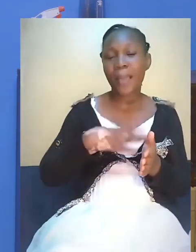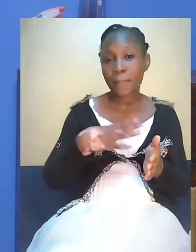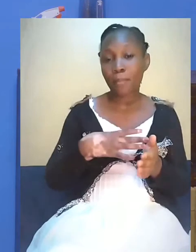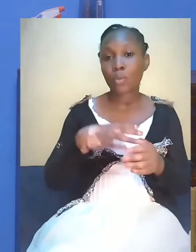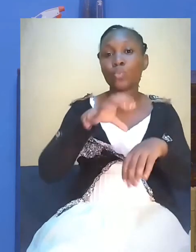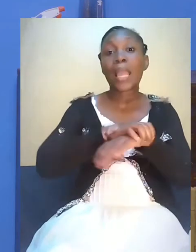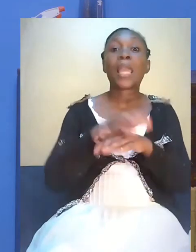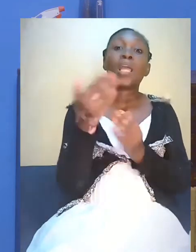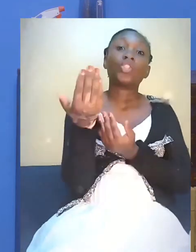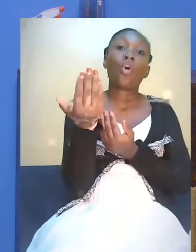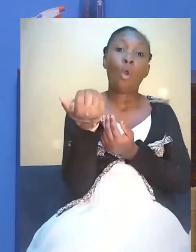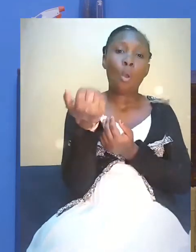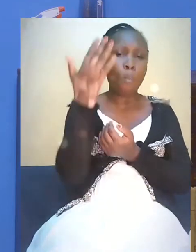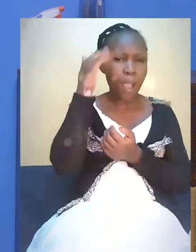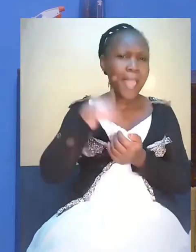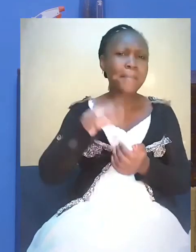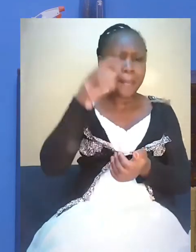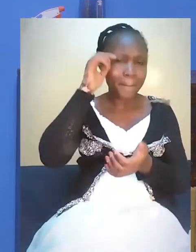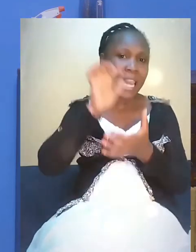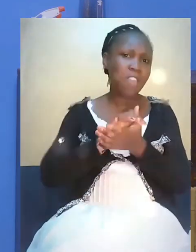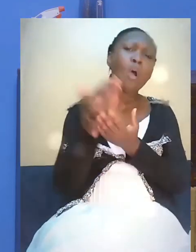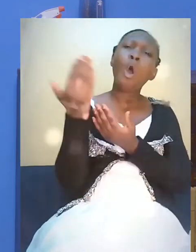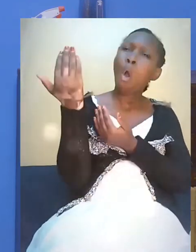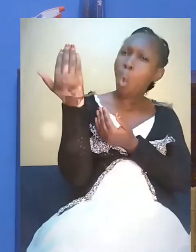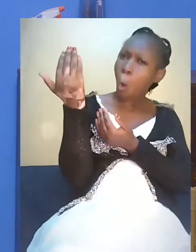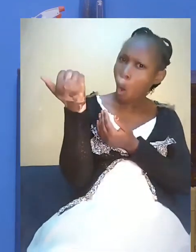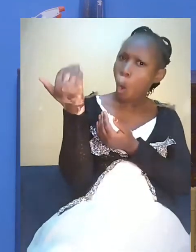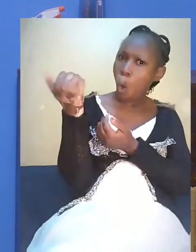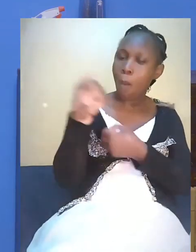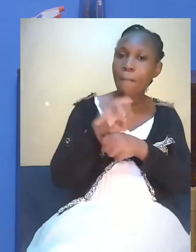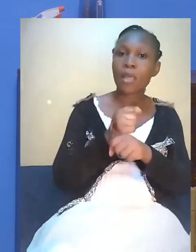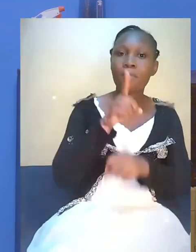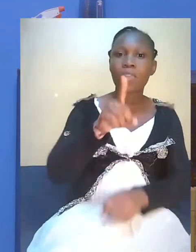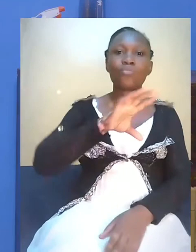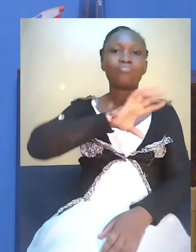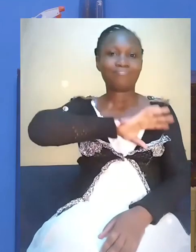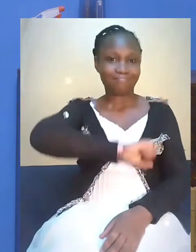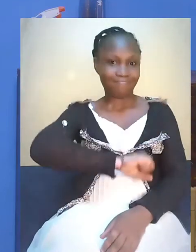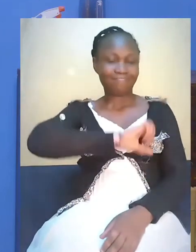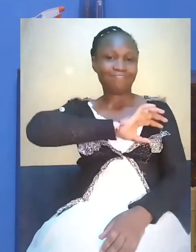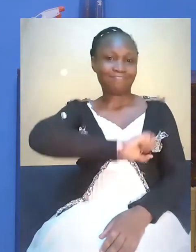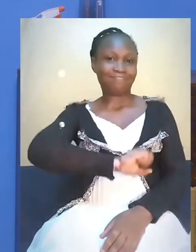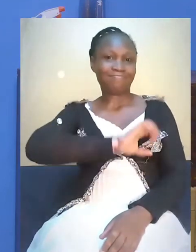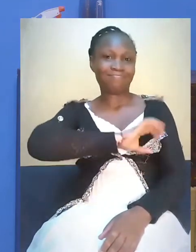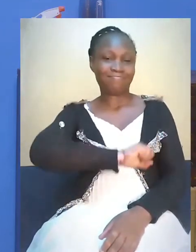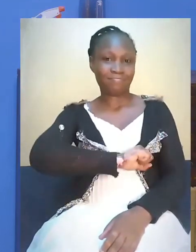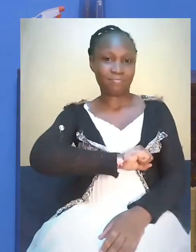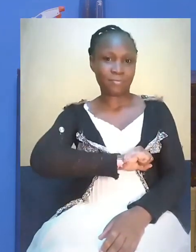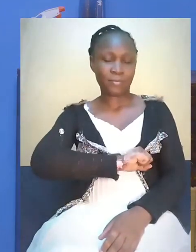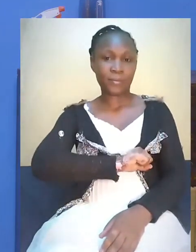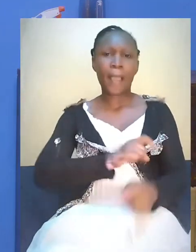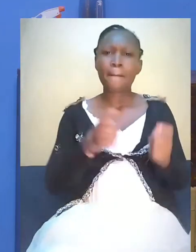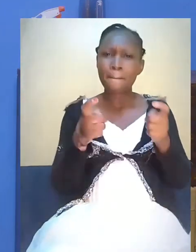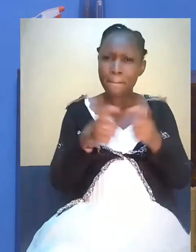believe hope is what makes you go through or endure something painful today, because